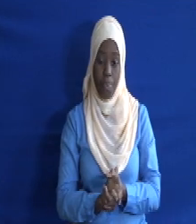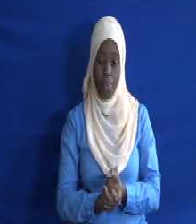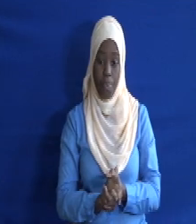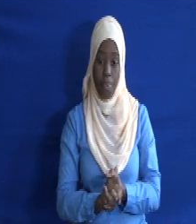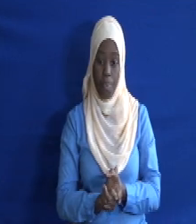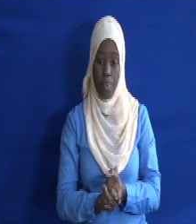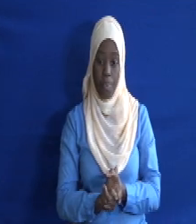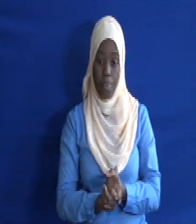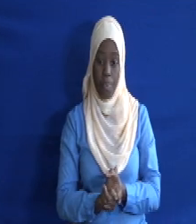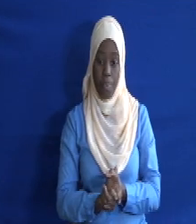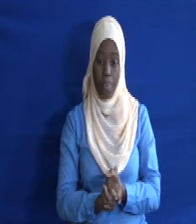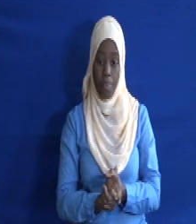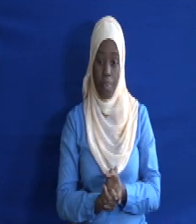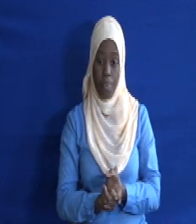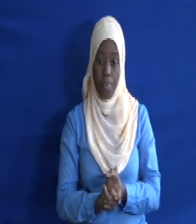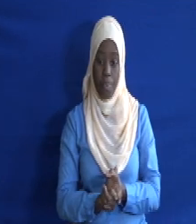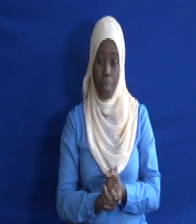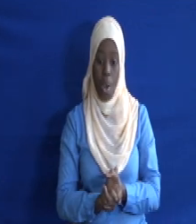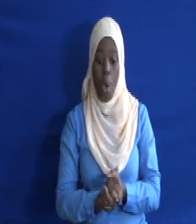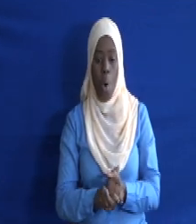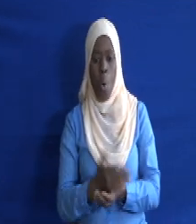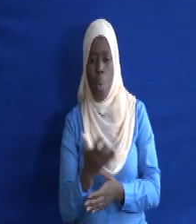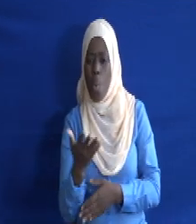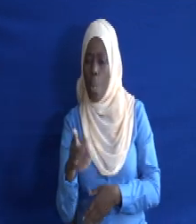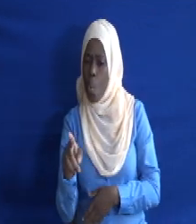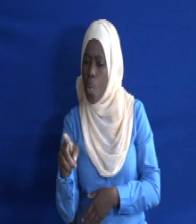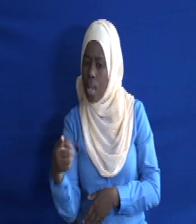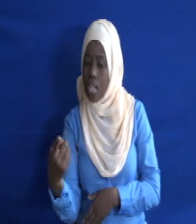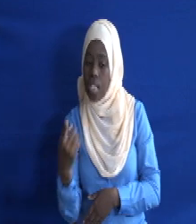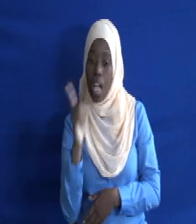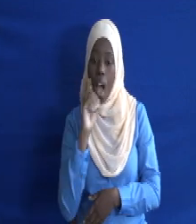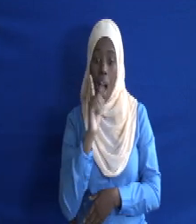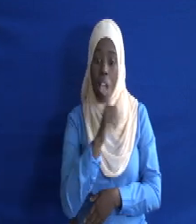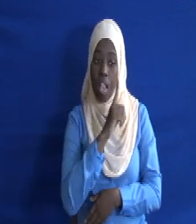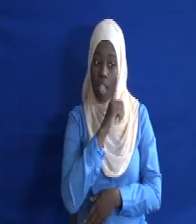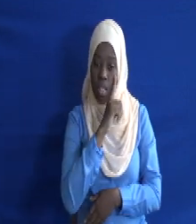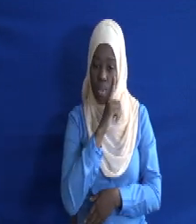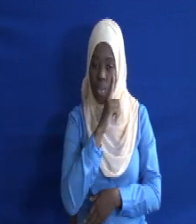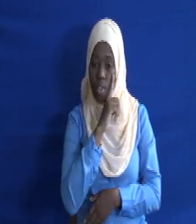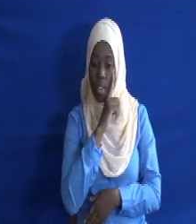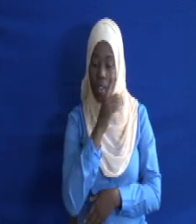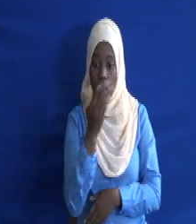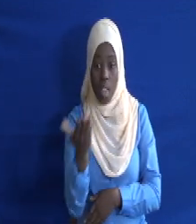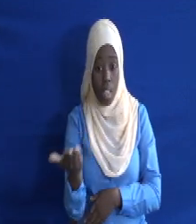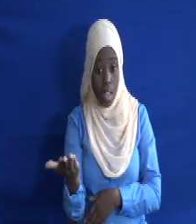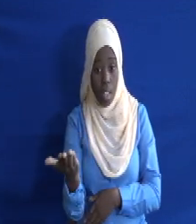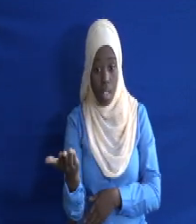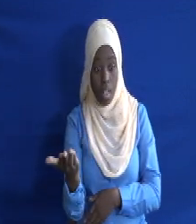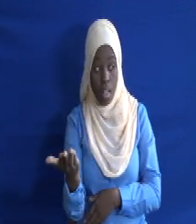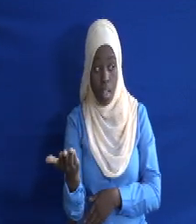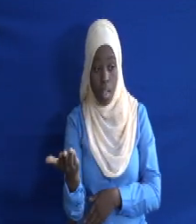How did you get that? What is your answer, my viewer? It is a